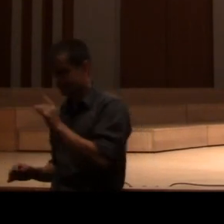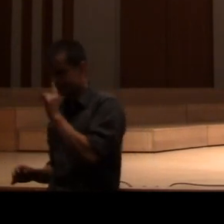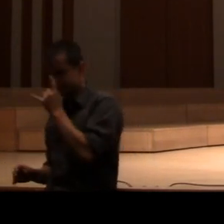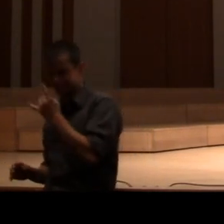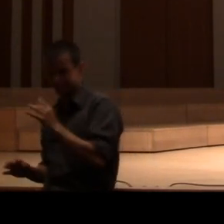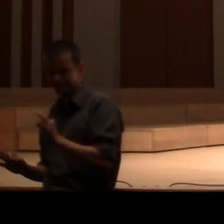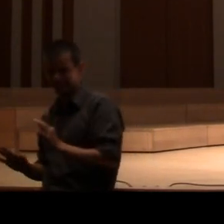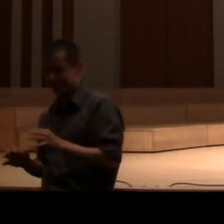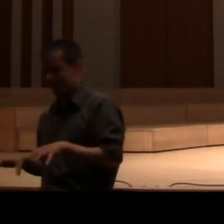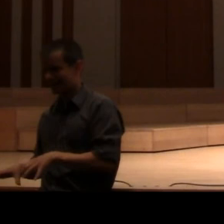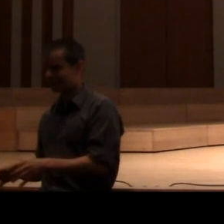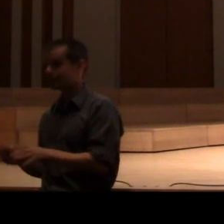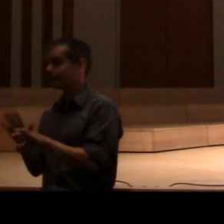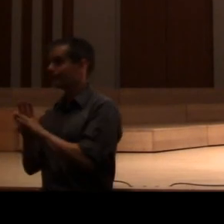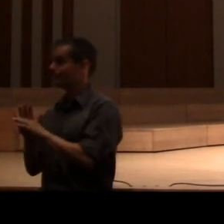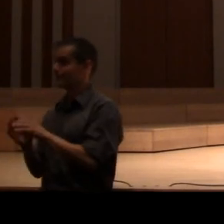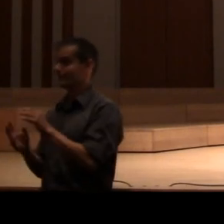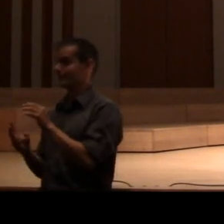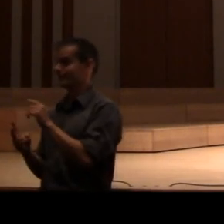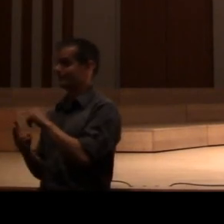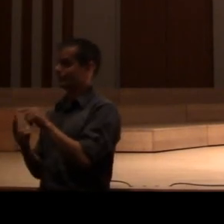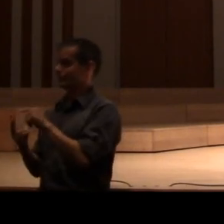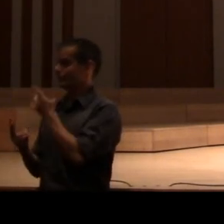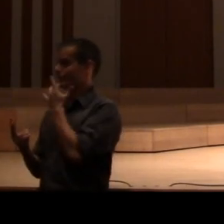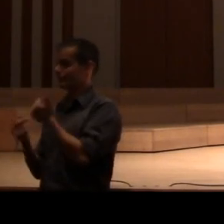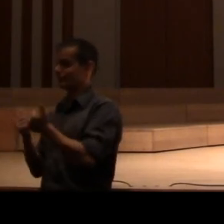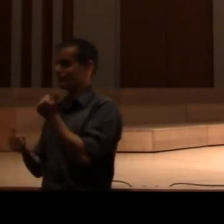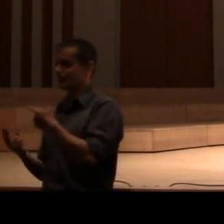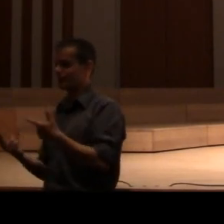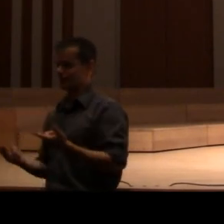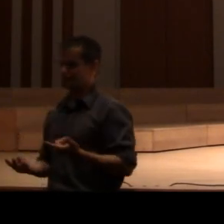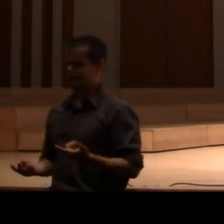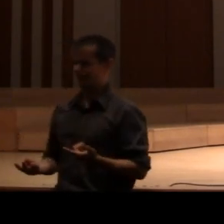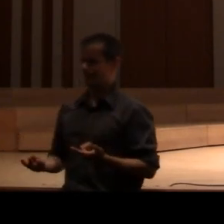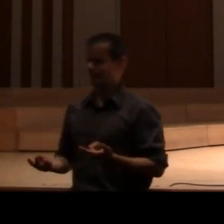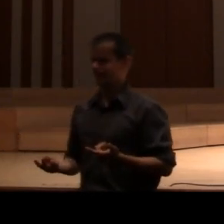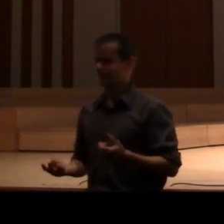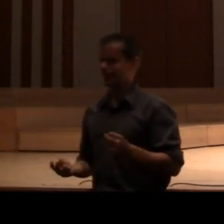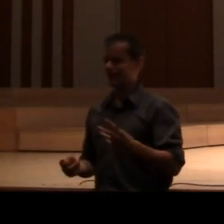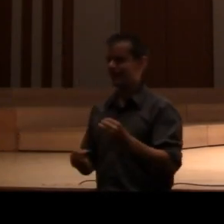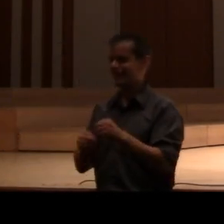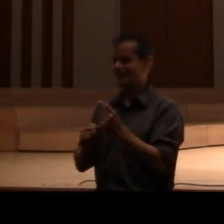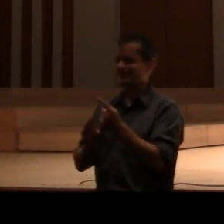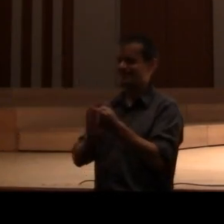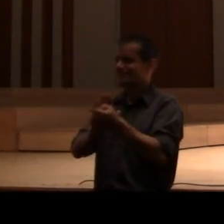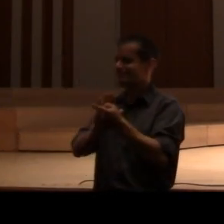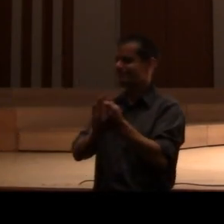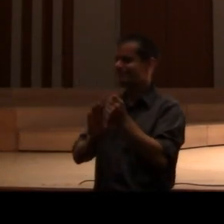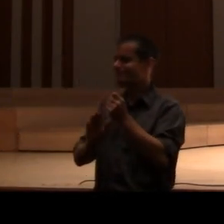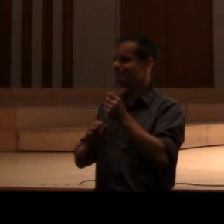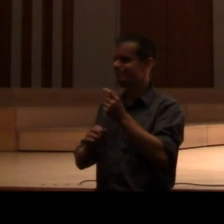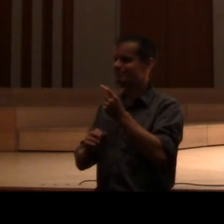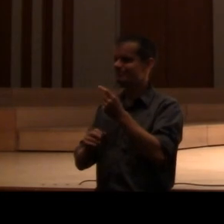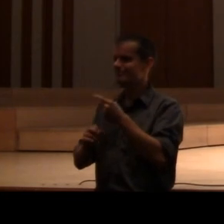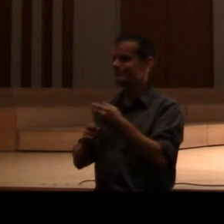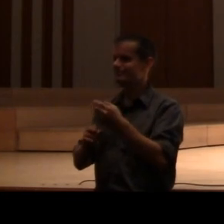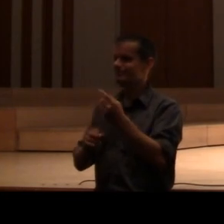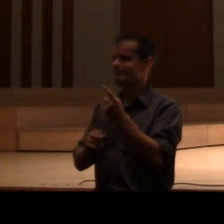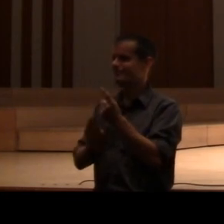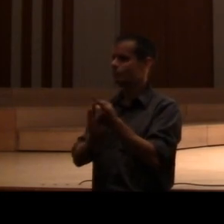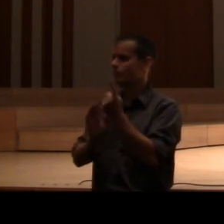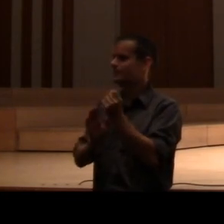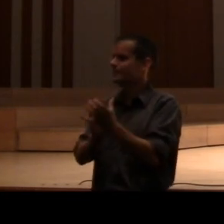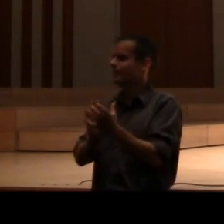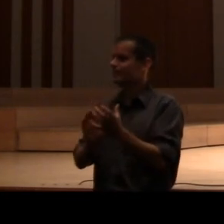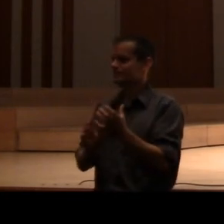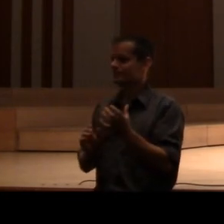between 2 flavors of ice cream, who feels like that? But the thing is that everyone can feel like that in that, you know, split second, 2 seconds or whatever. You can have that